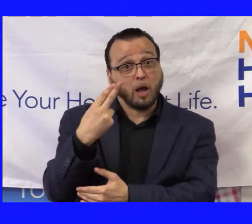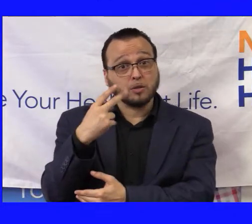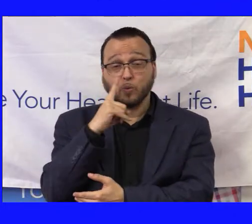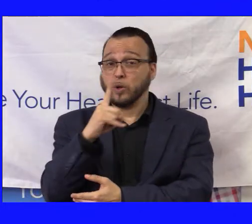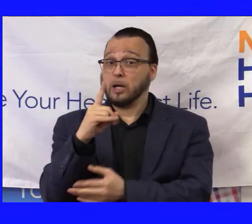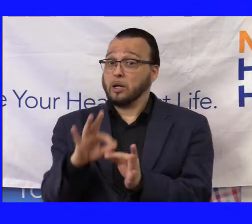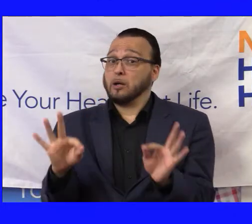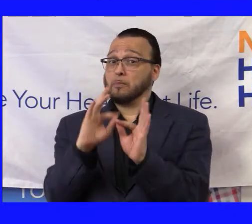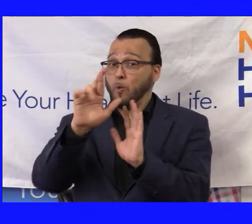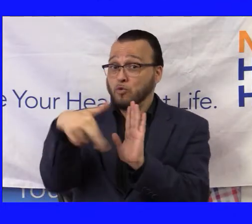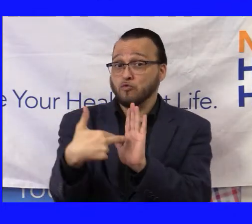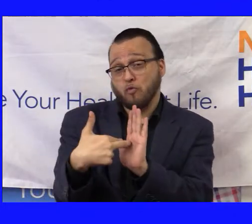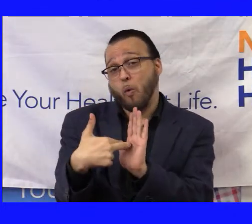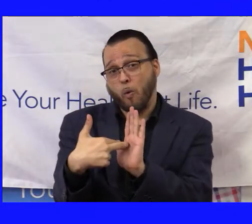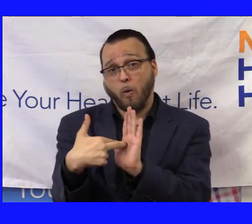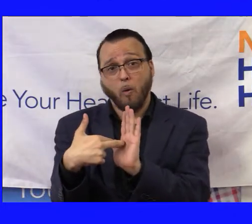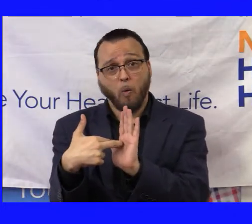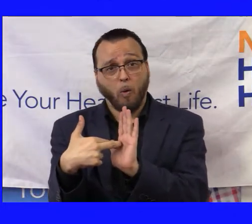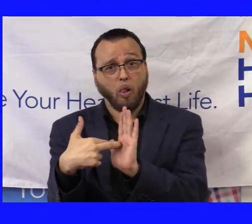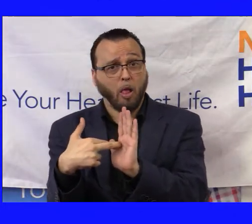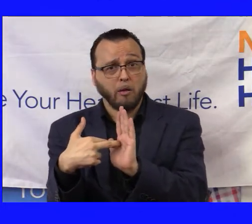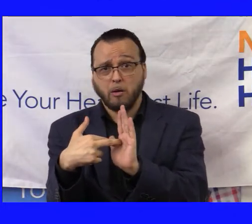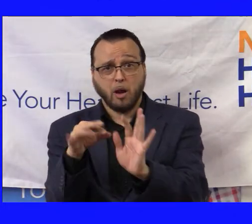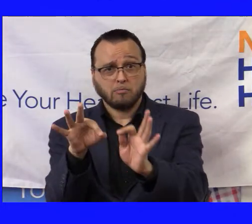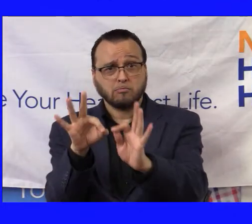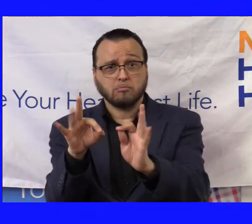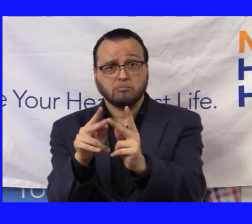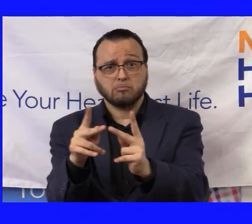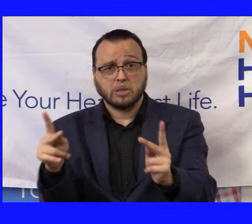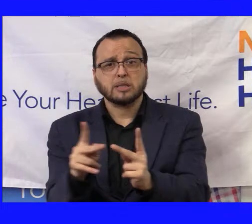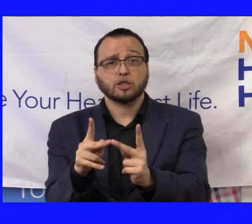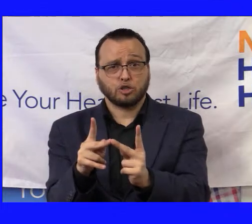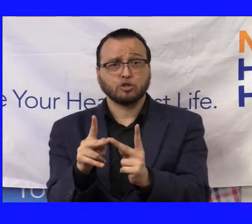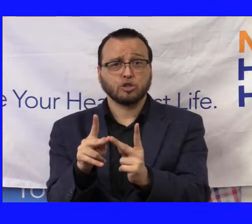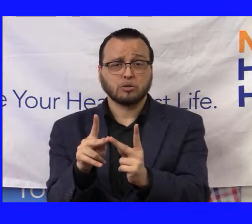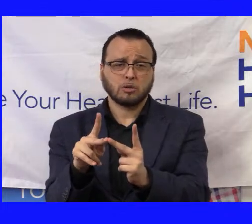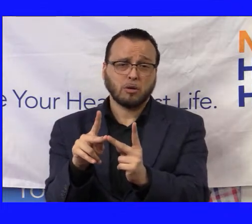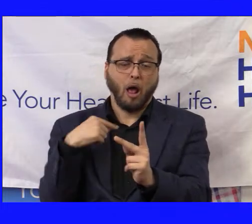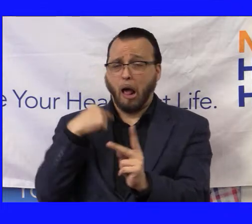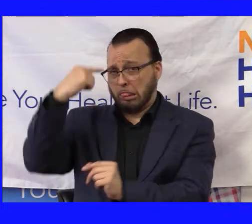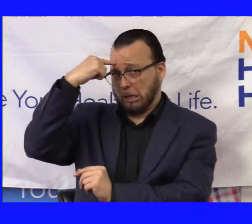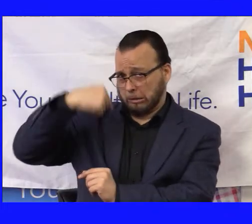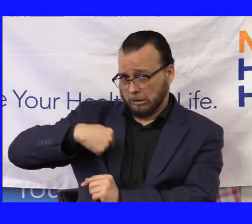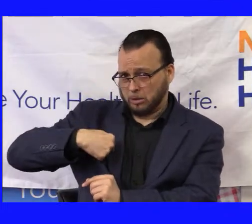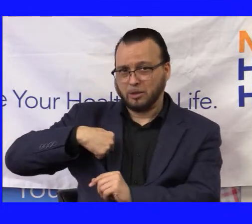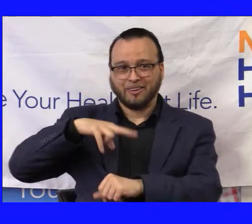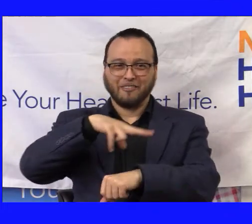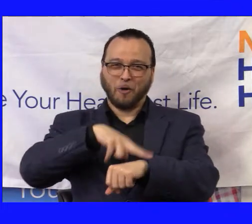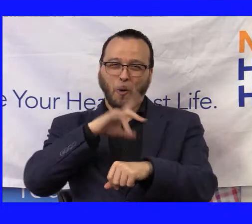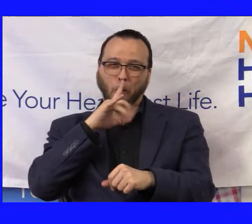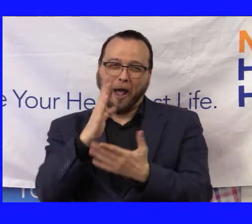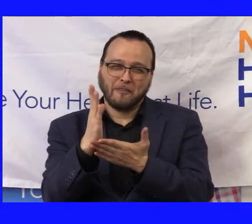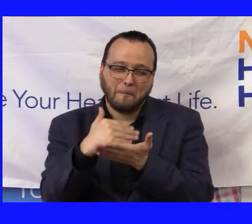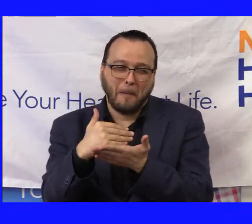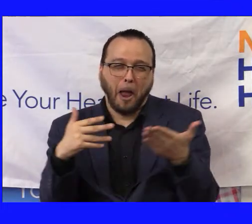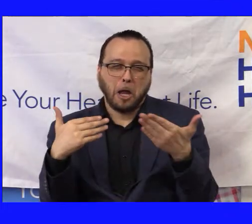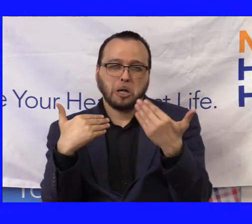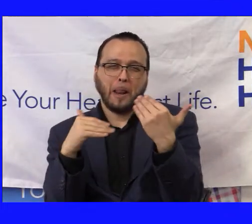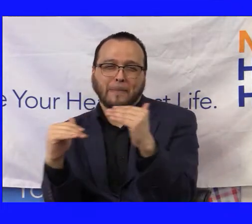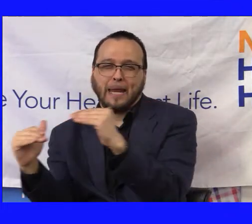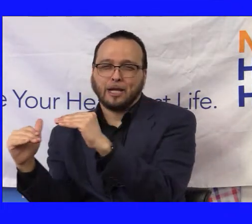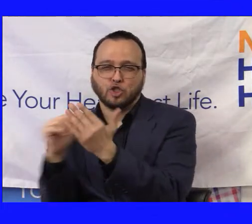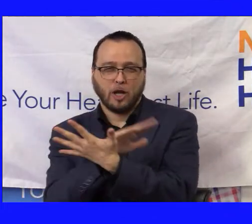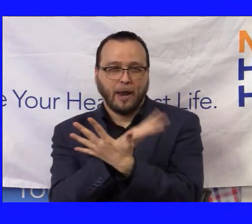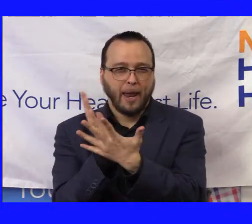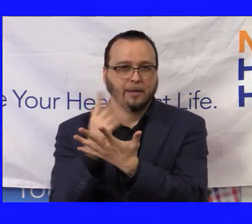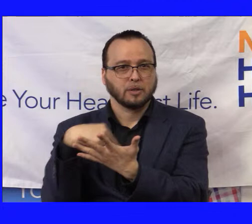and we are very, very well positioned, I think. Of course, there are going to be budget constraints, so we're sort of